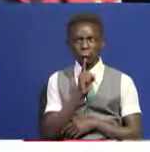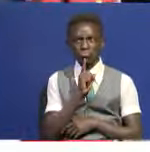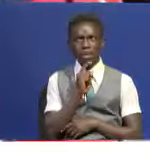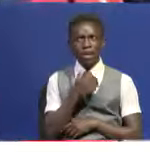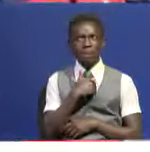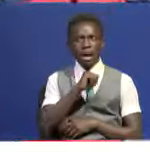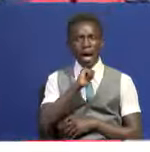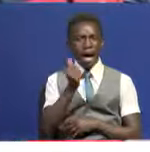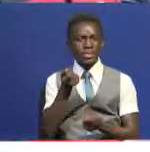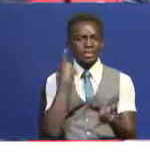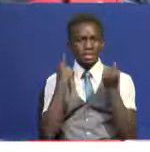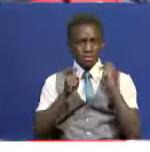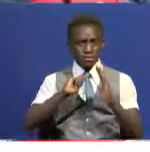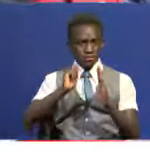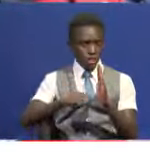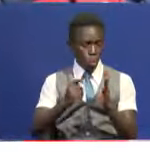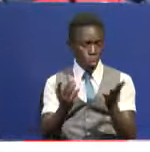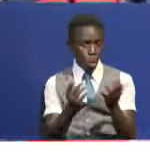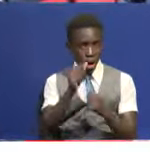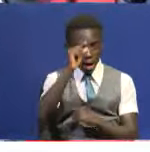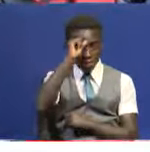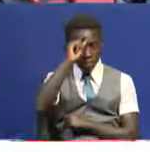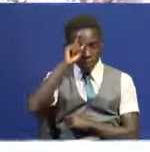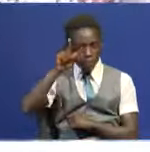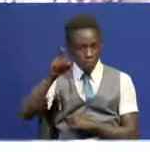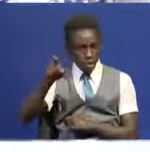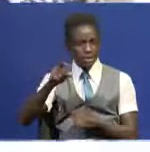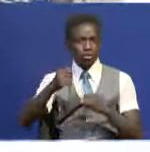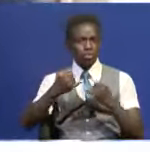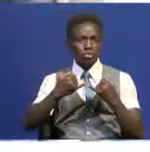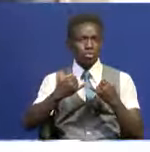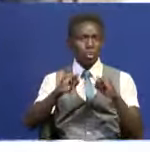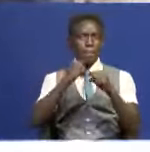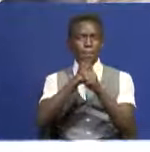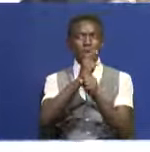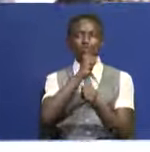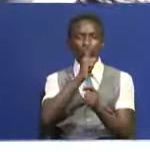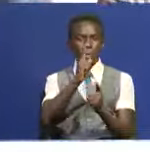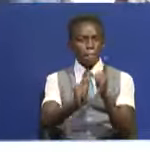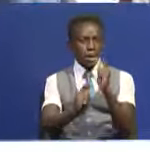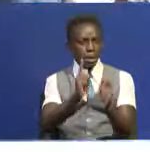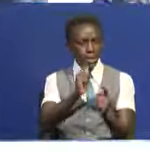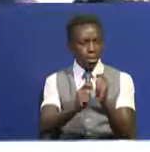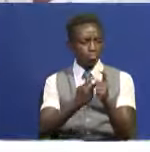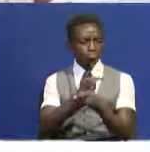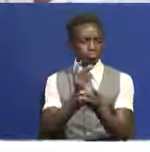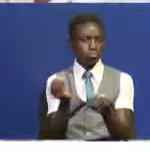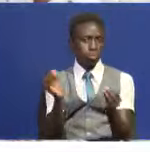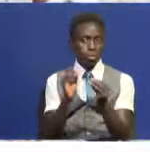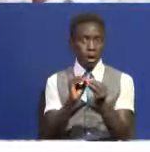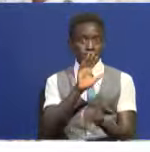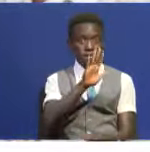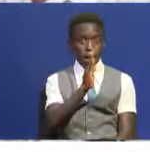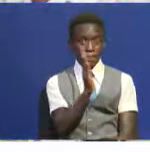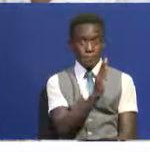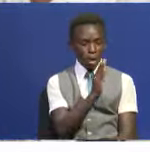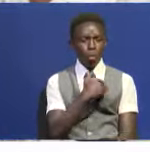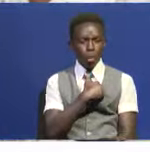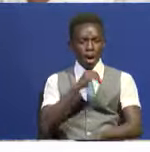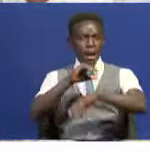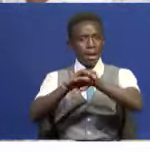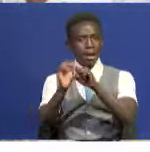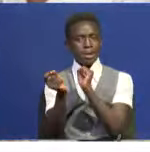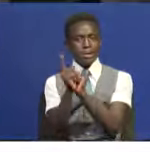he stated that the government has put in place measures to increase milk production from the current 5 billion litres to 11 billion per year by